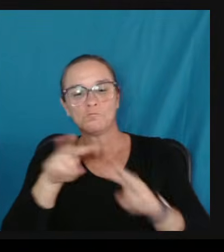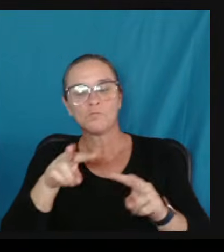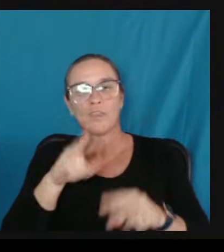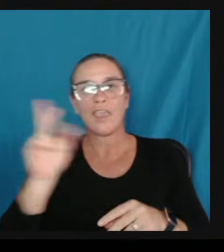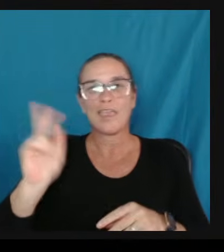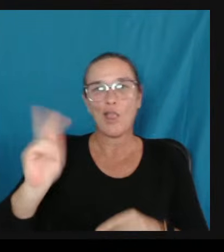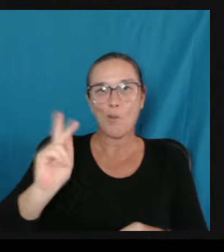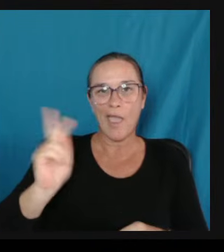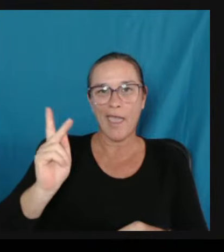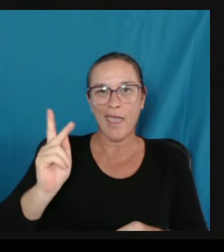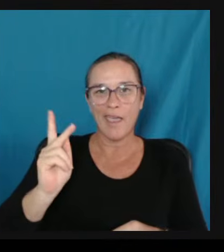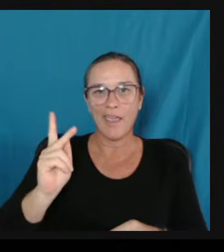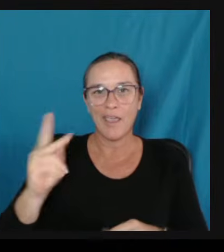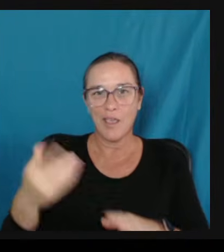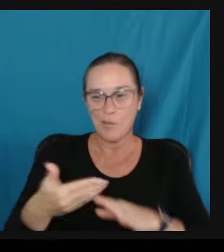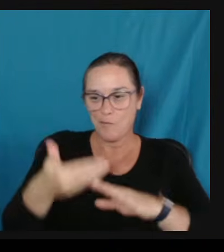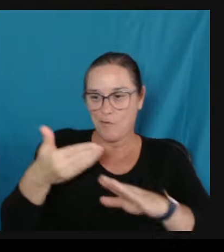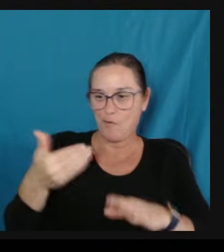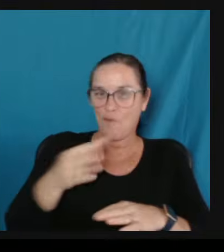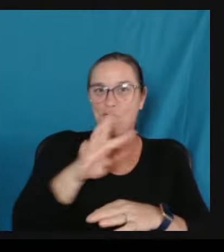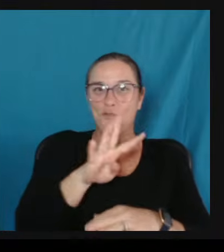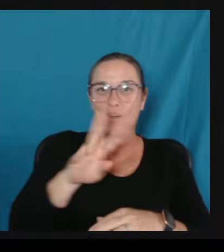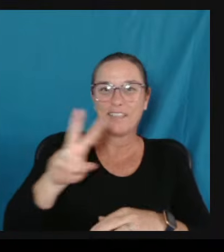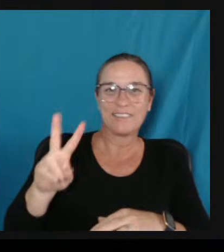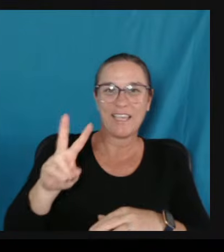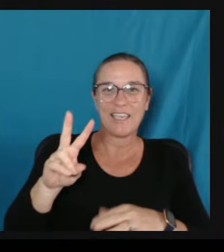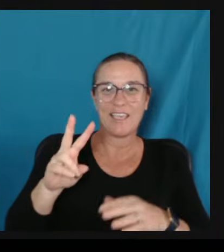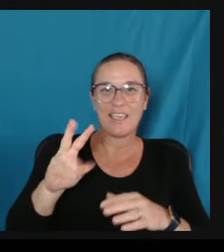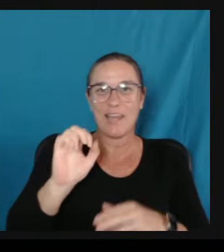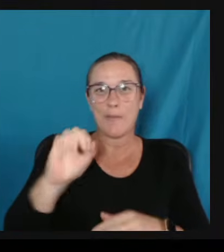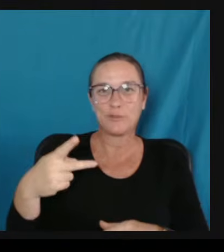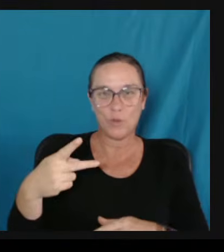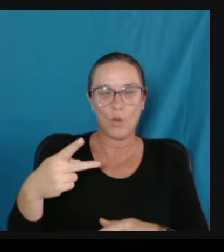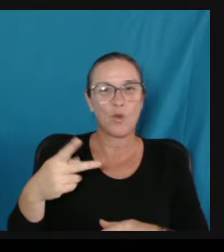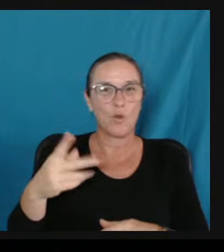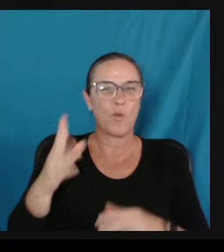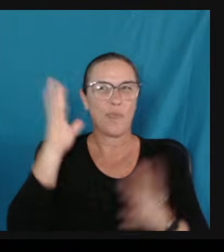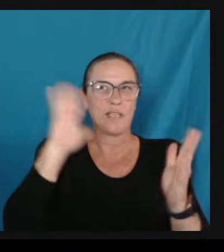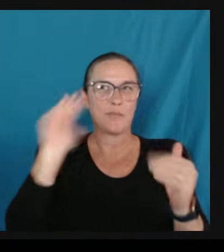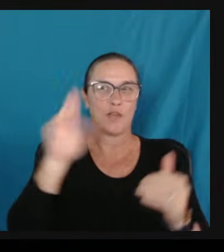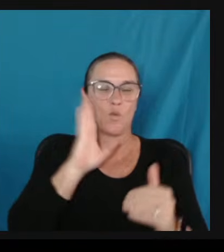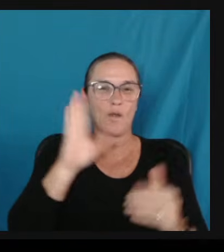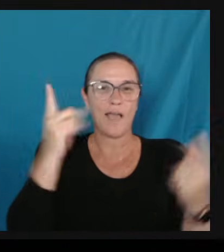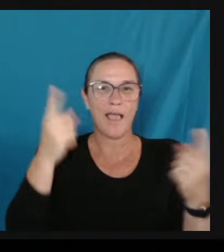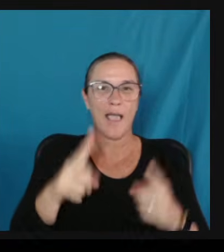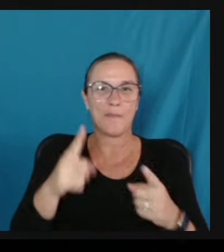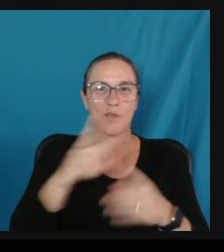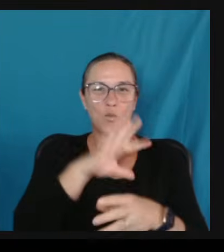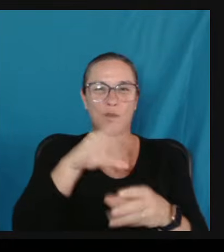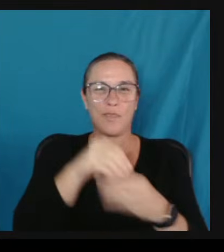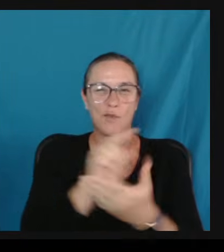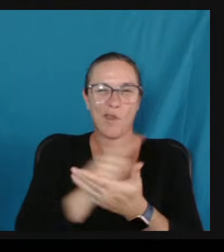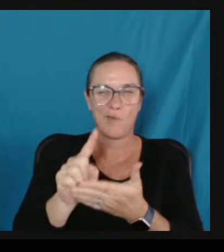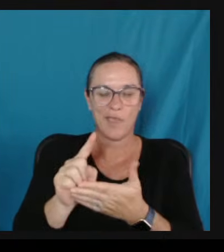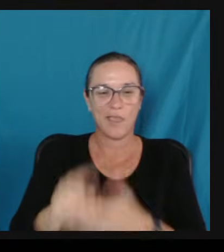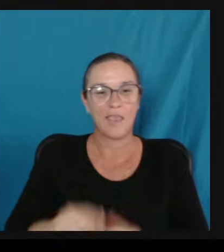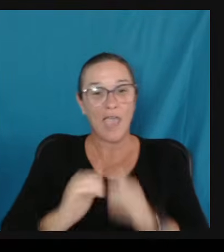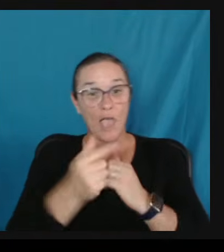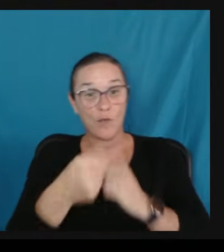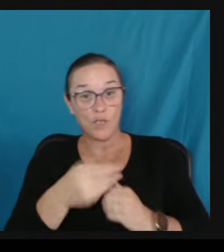of its 42nd episode, which we expect to come within the next week here. How are you doing today, Dane? How's your week been? Doing good,